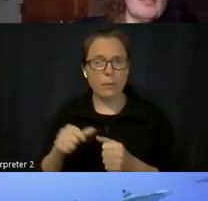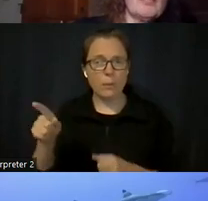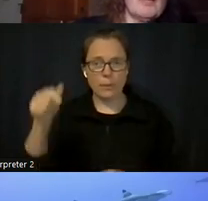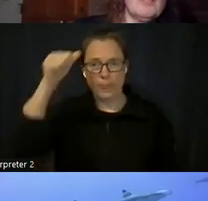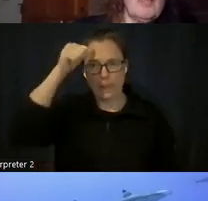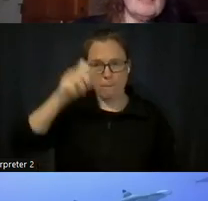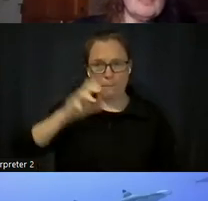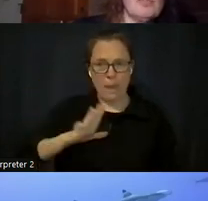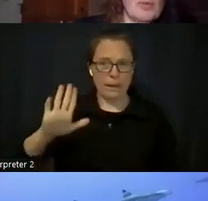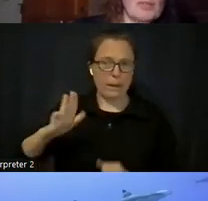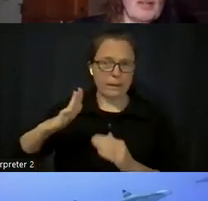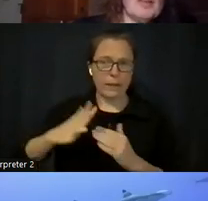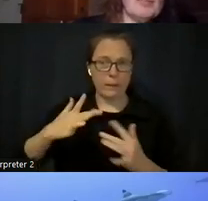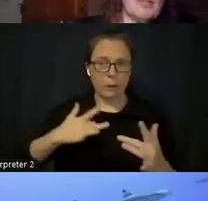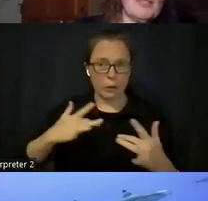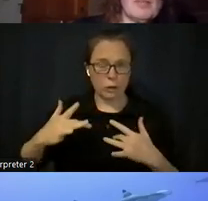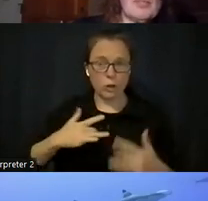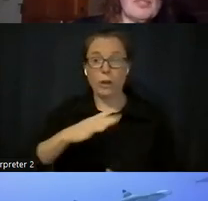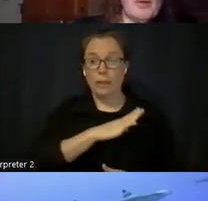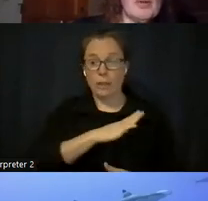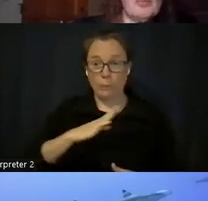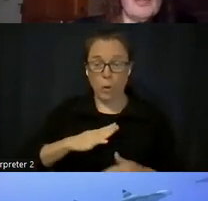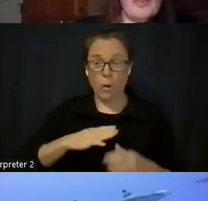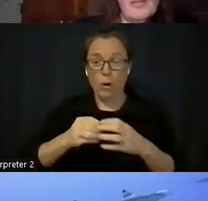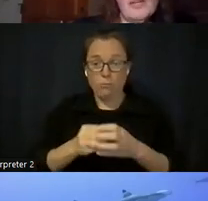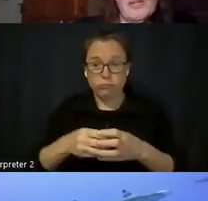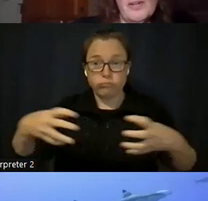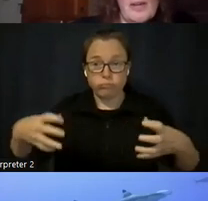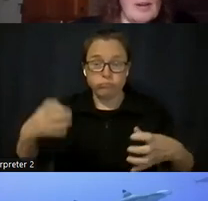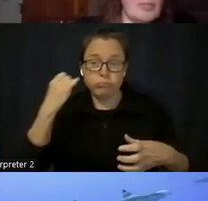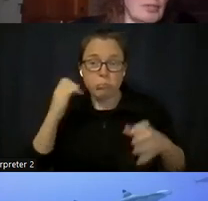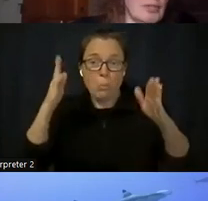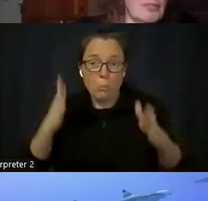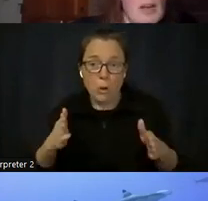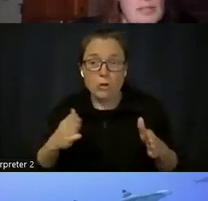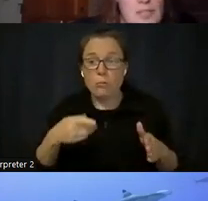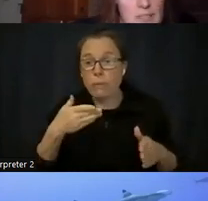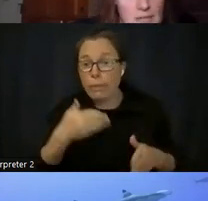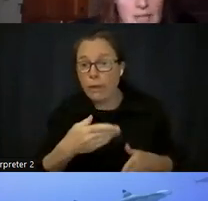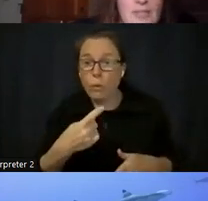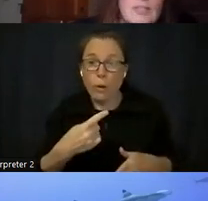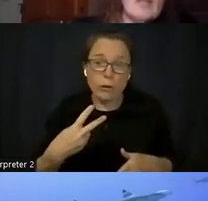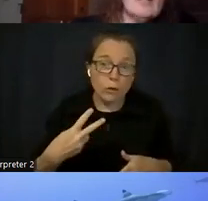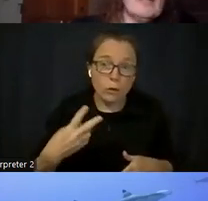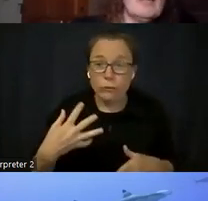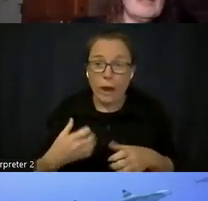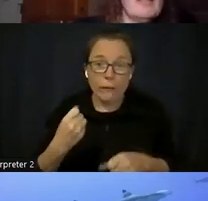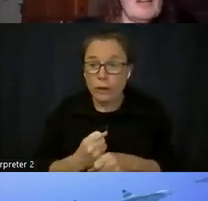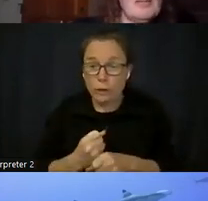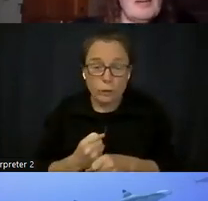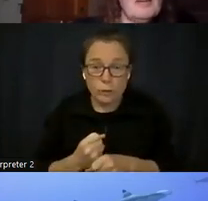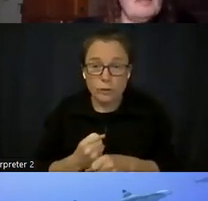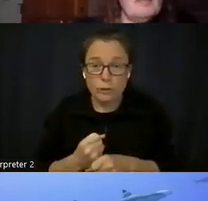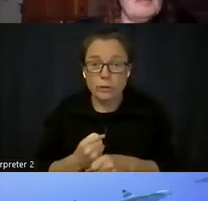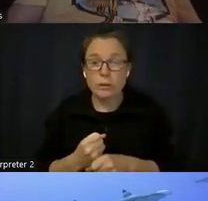concerned with is as this board develops, let's say the person's been on the board for a year, year and a half, 2 years, 5 years, 10 years,